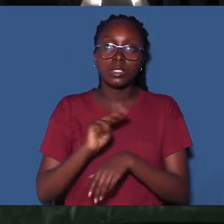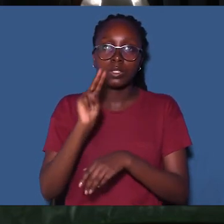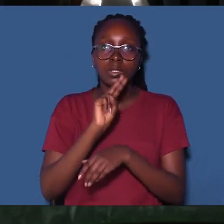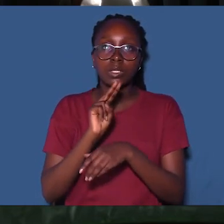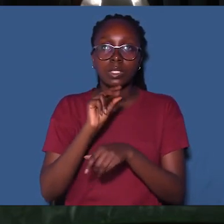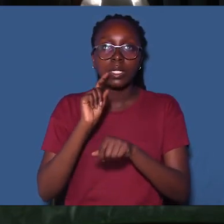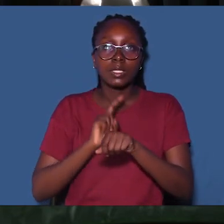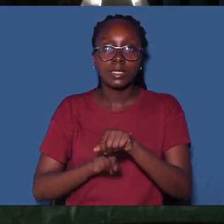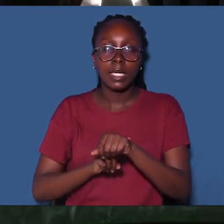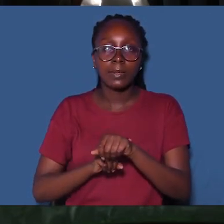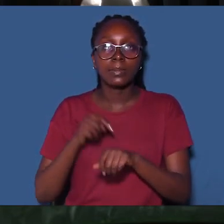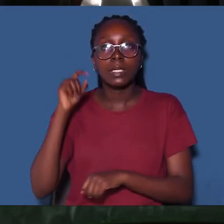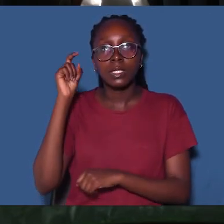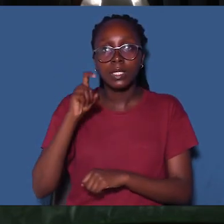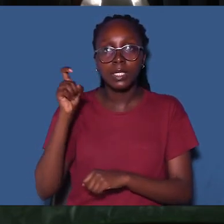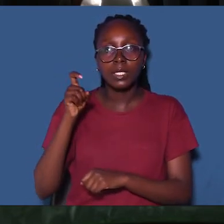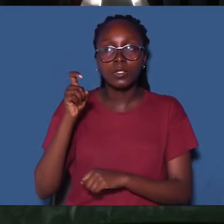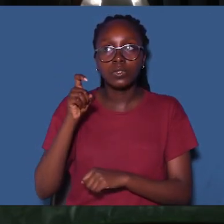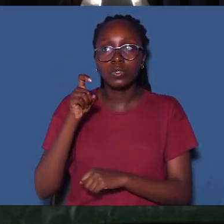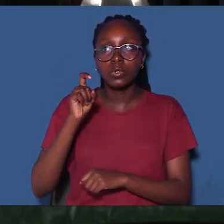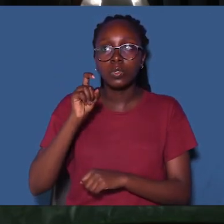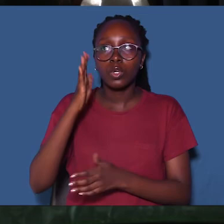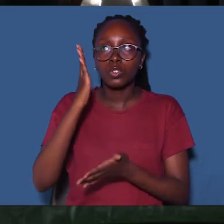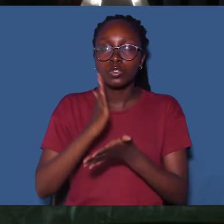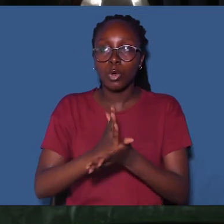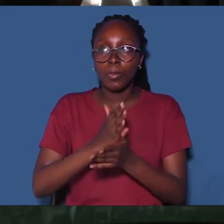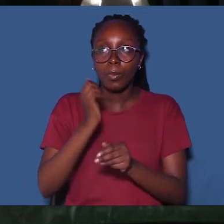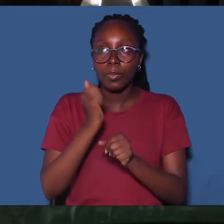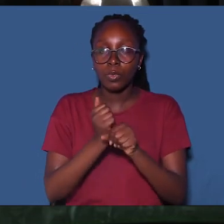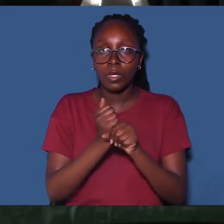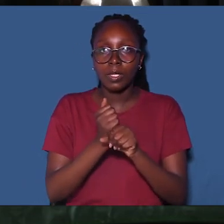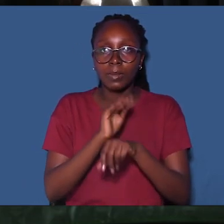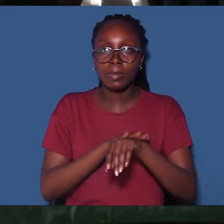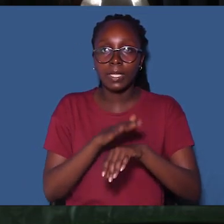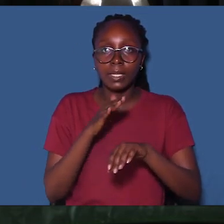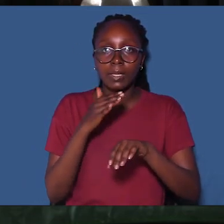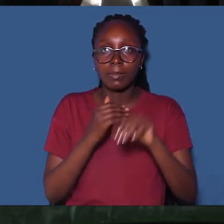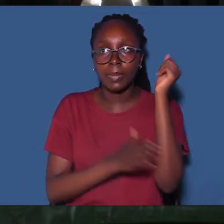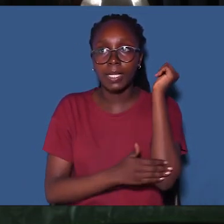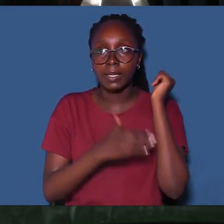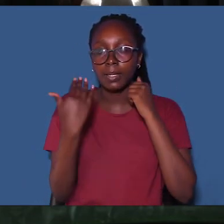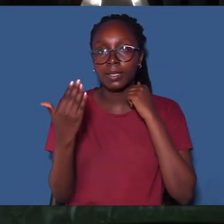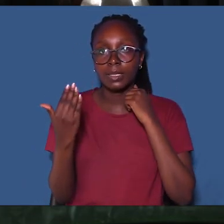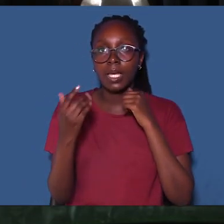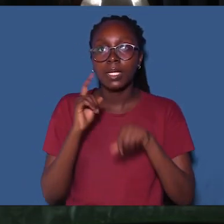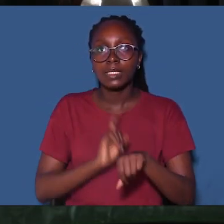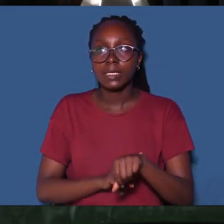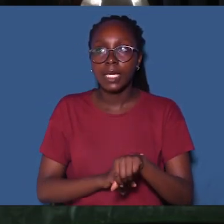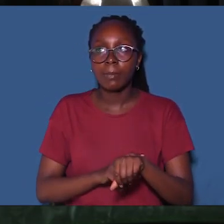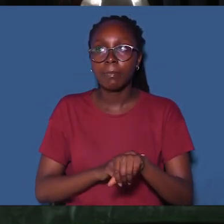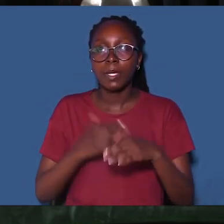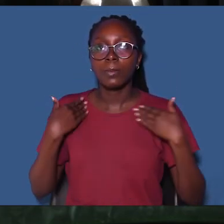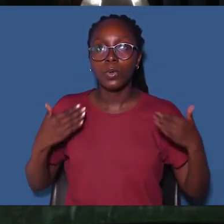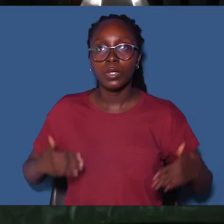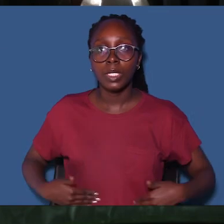to crucify the flesh, every time the flesh is in competition with the Spirit, every time